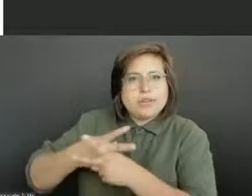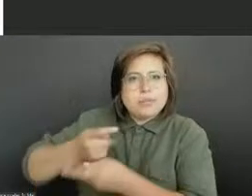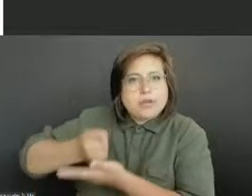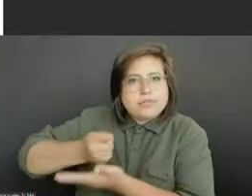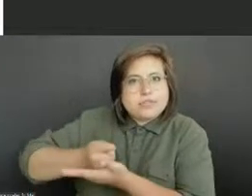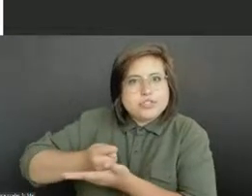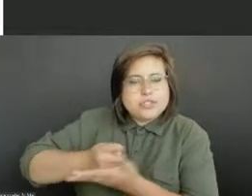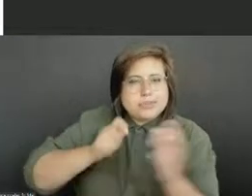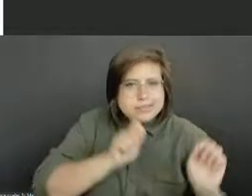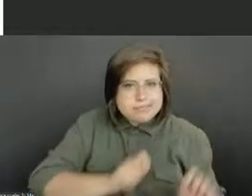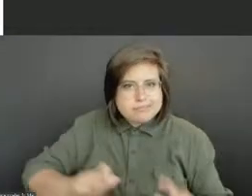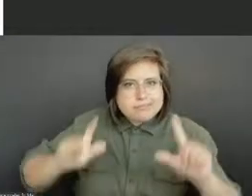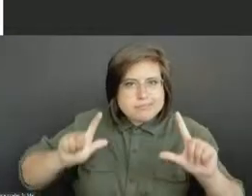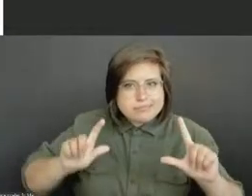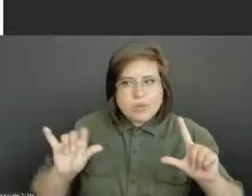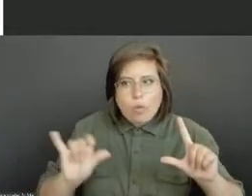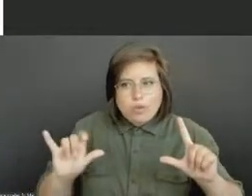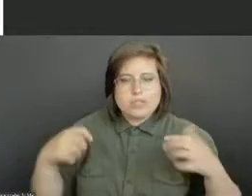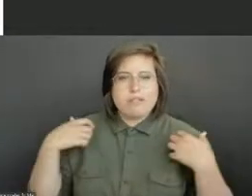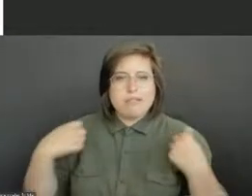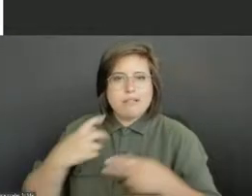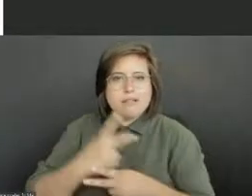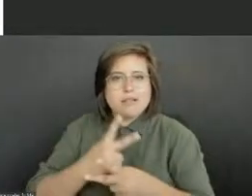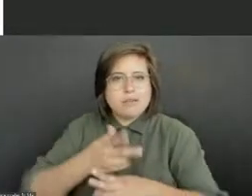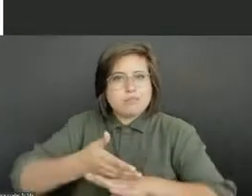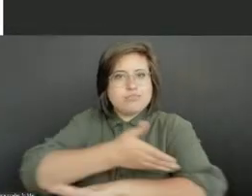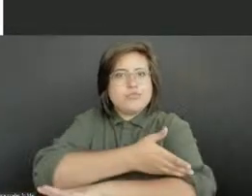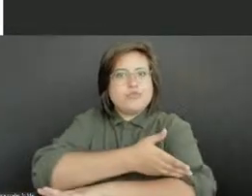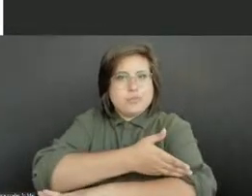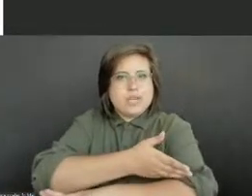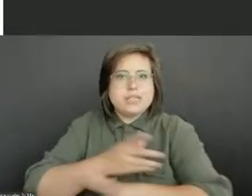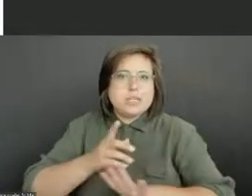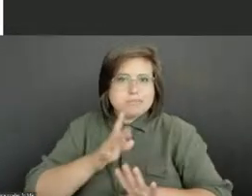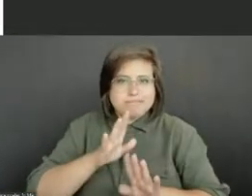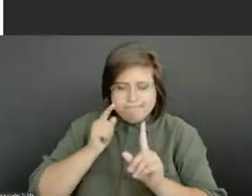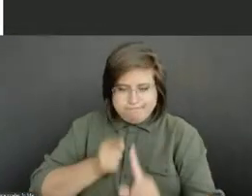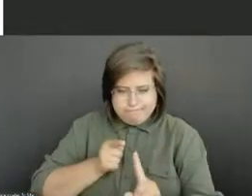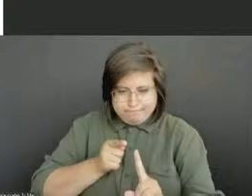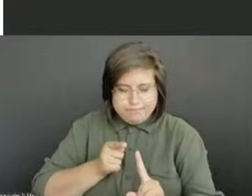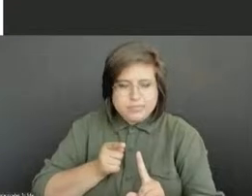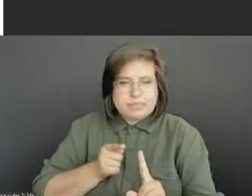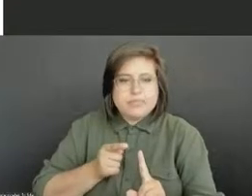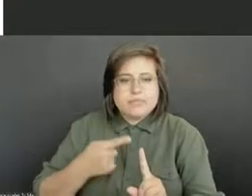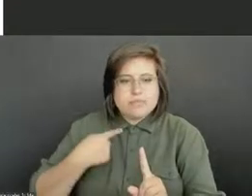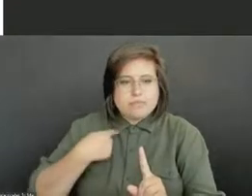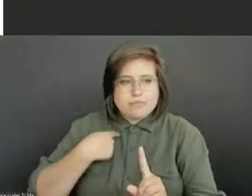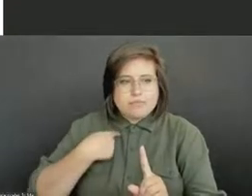then healthcare equipment manufacturers. The bottom line is we need to